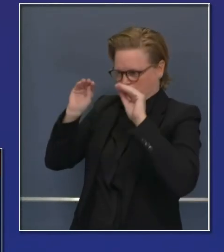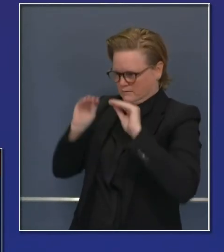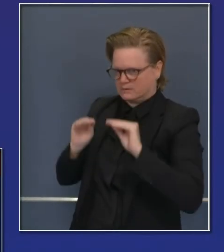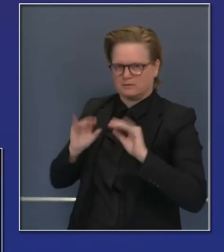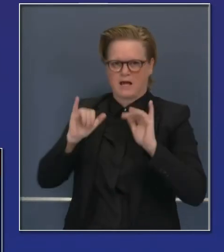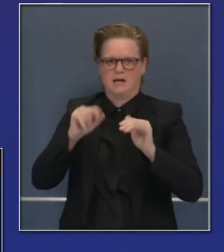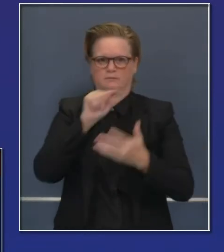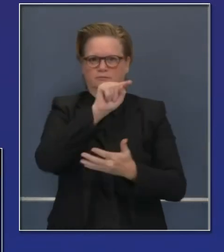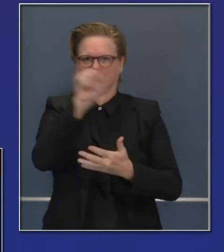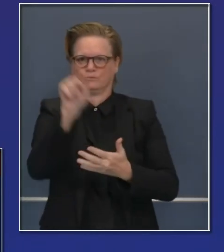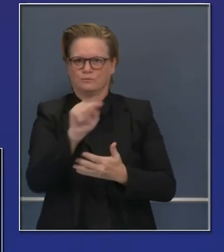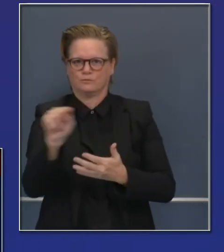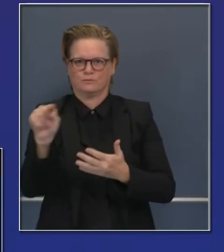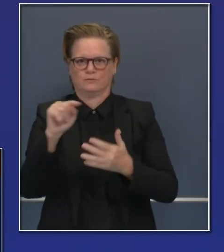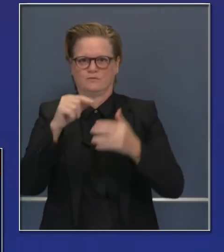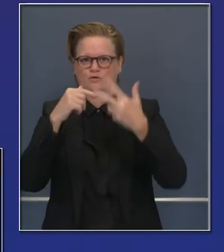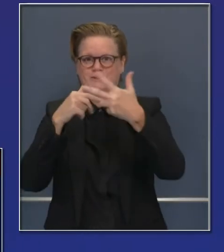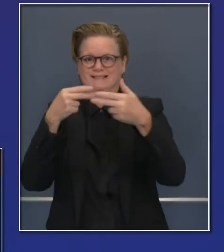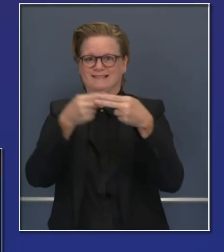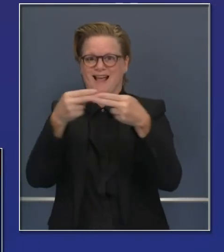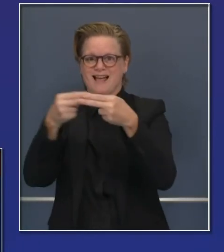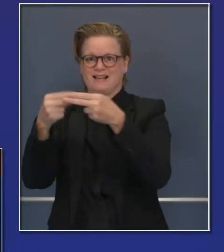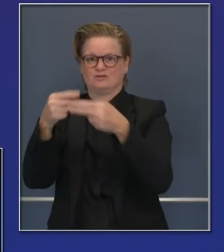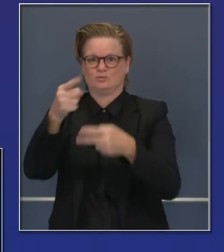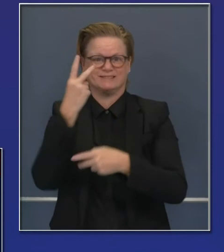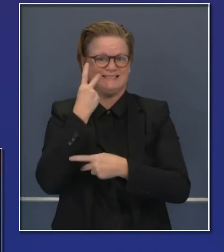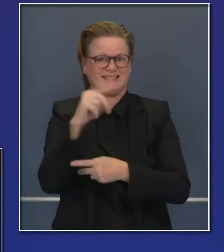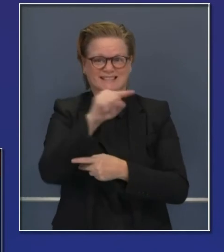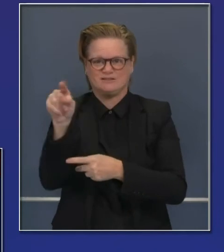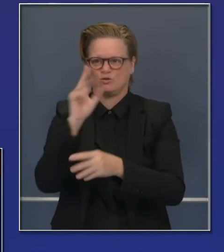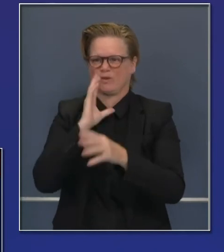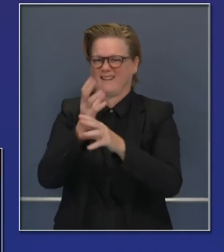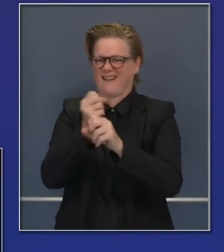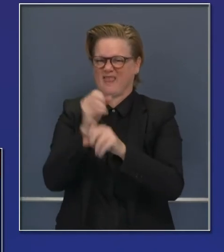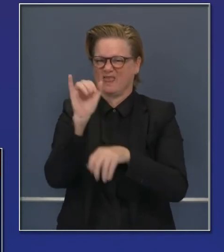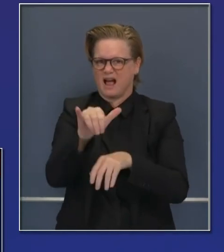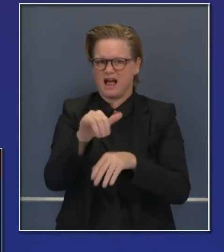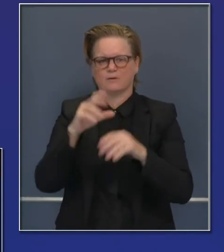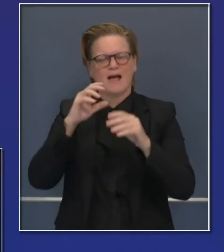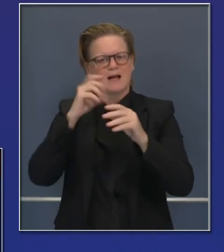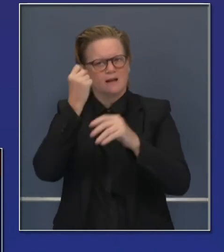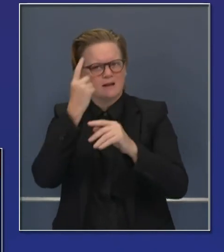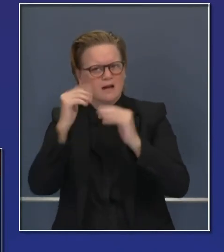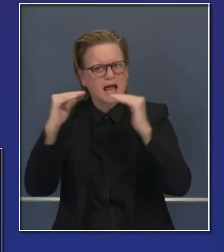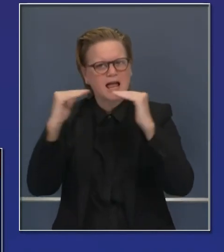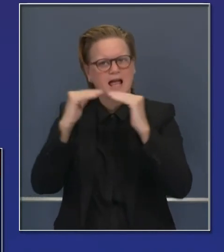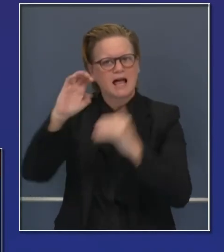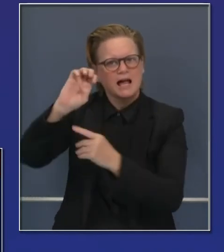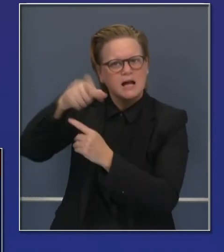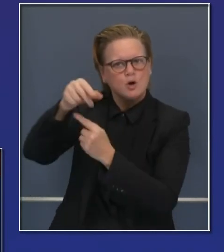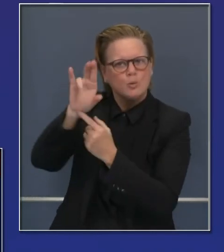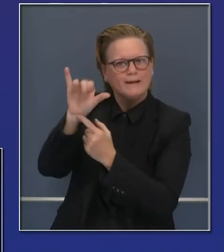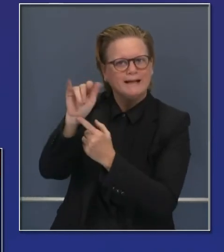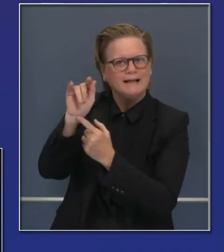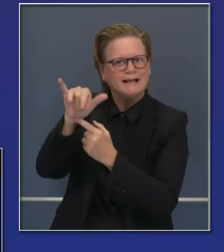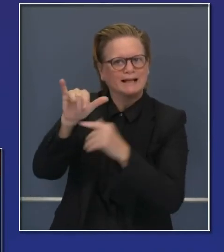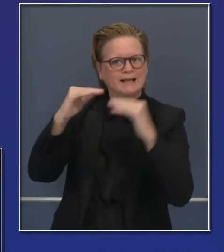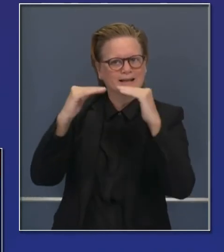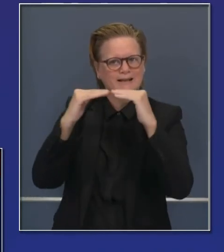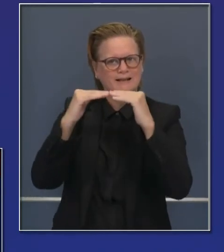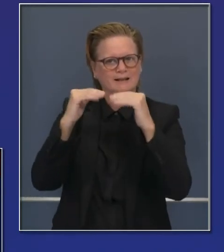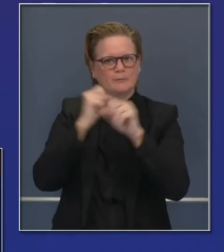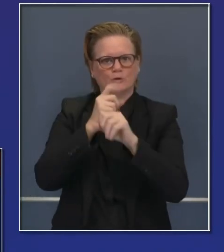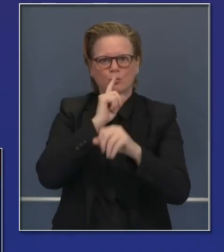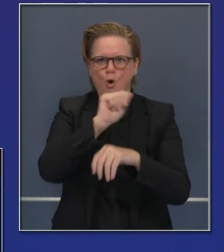equity and fairness lens, looking at this holistically, bottom up, not top down, and looking at the nuances